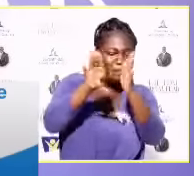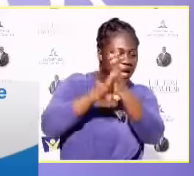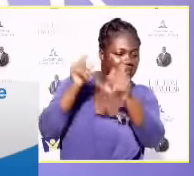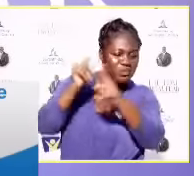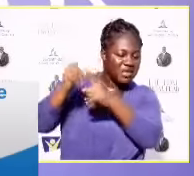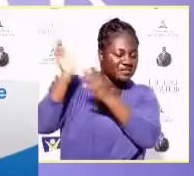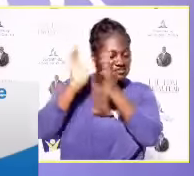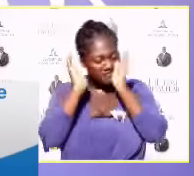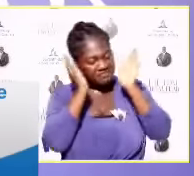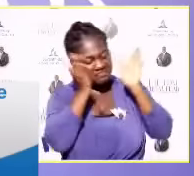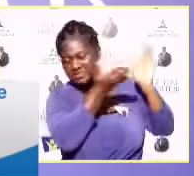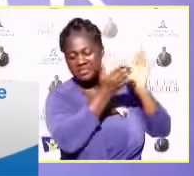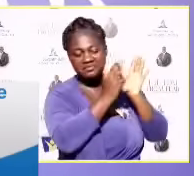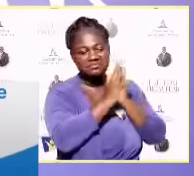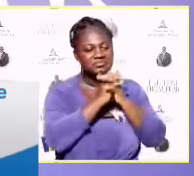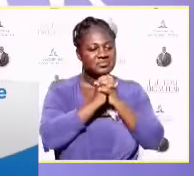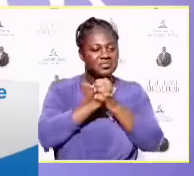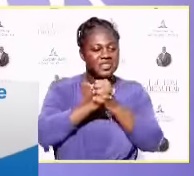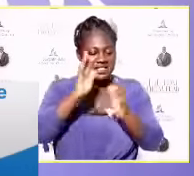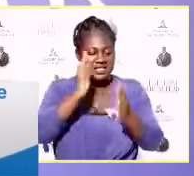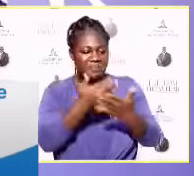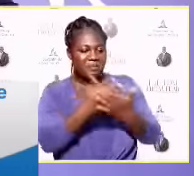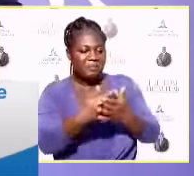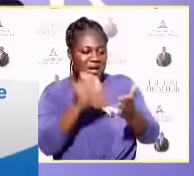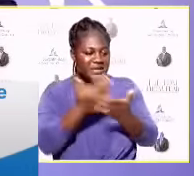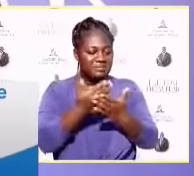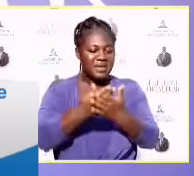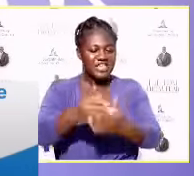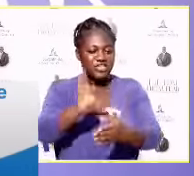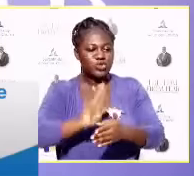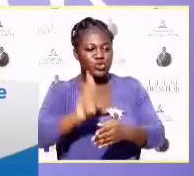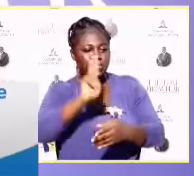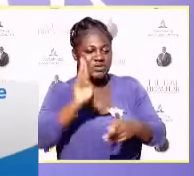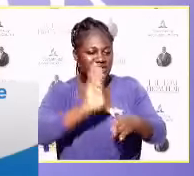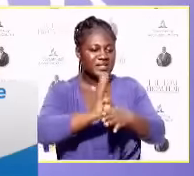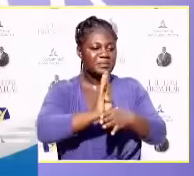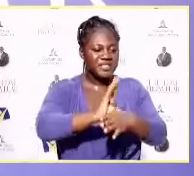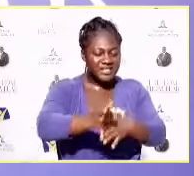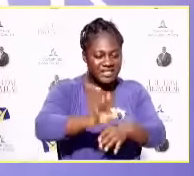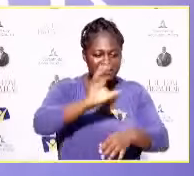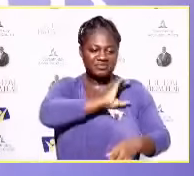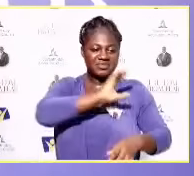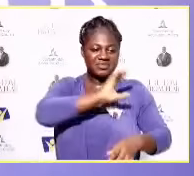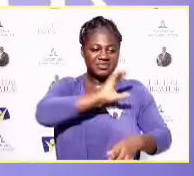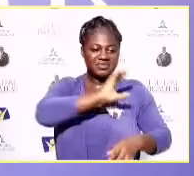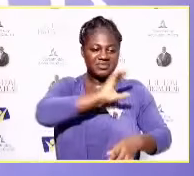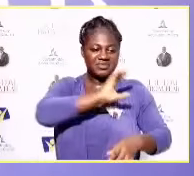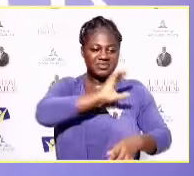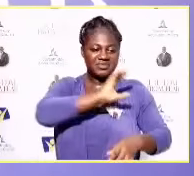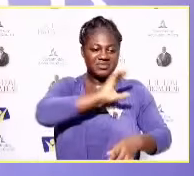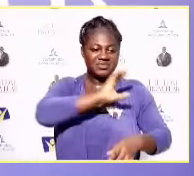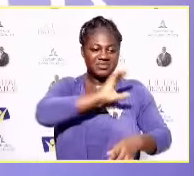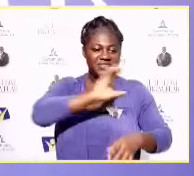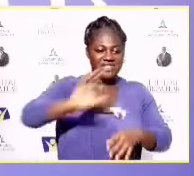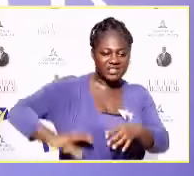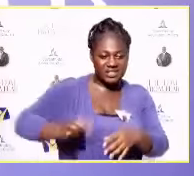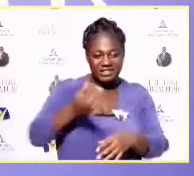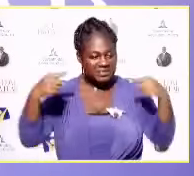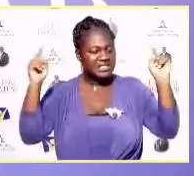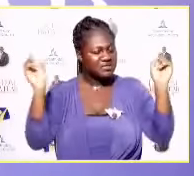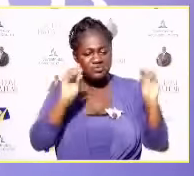They give their hard-earned money, hoping to get rich. And the only people who get rich